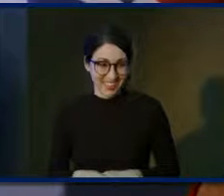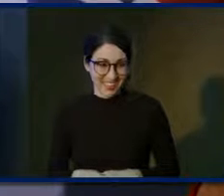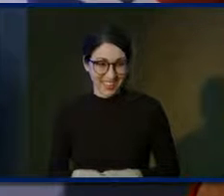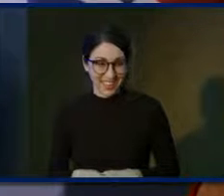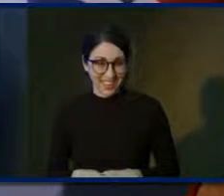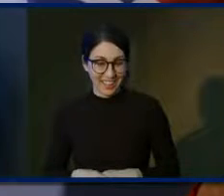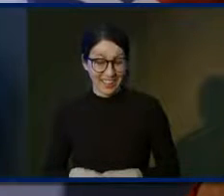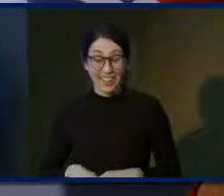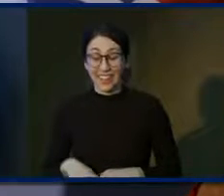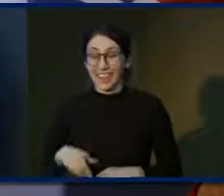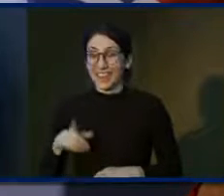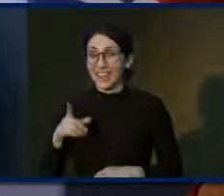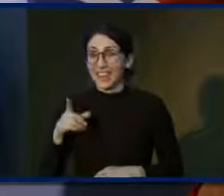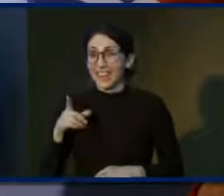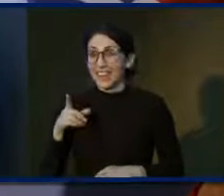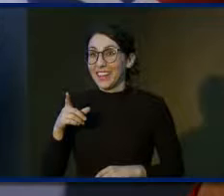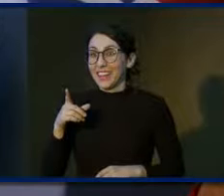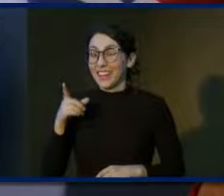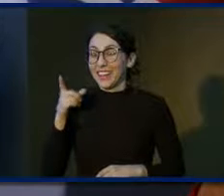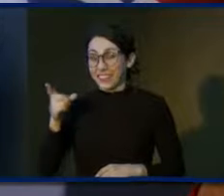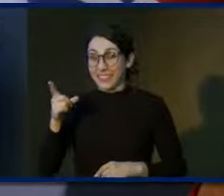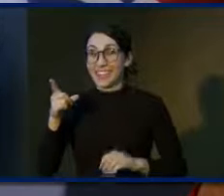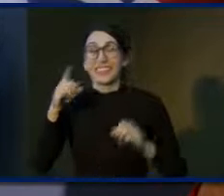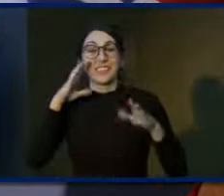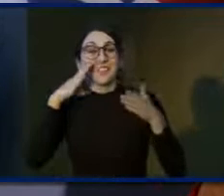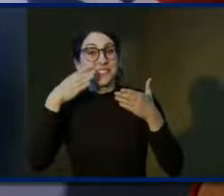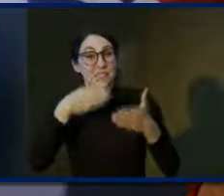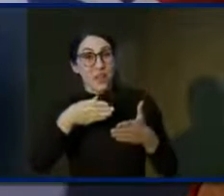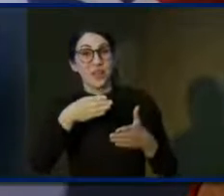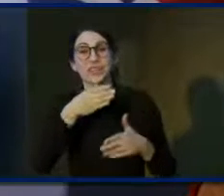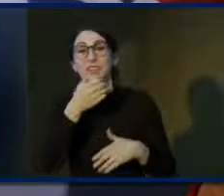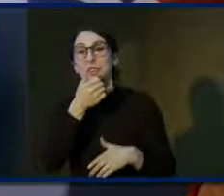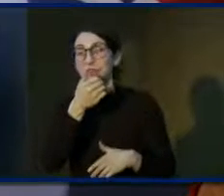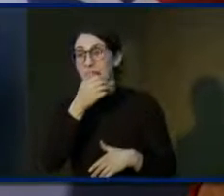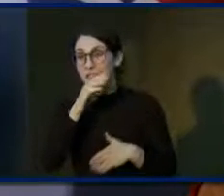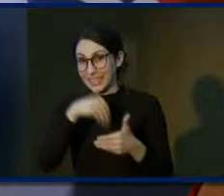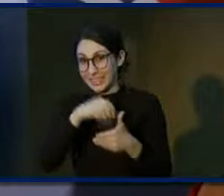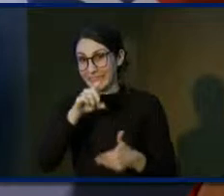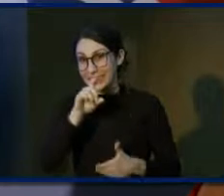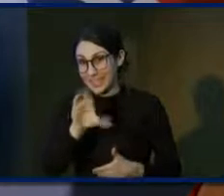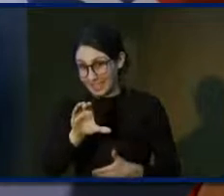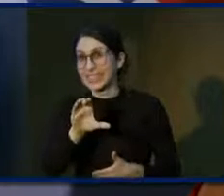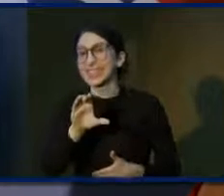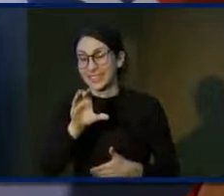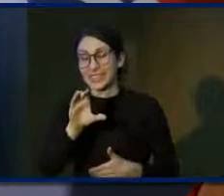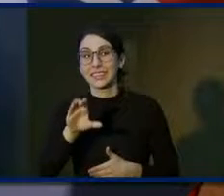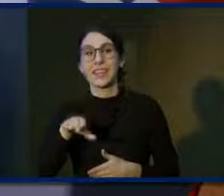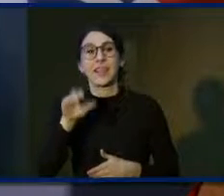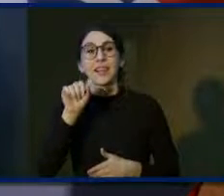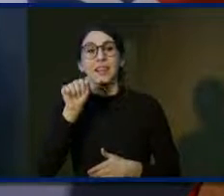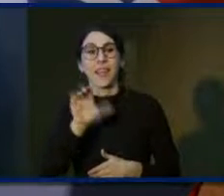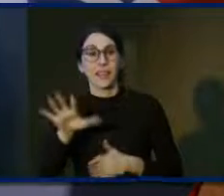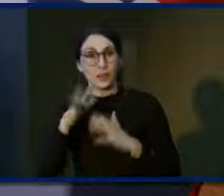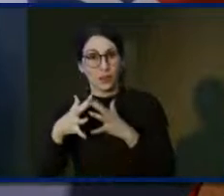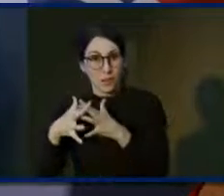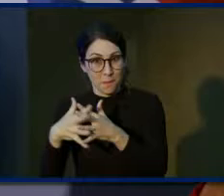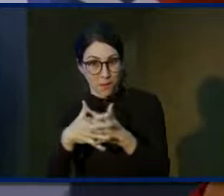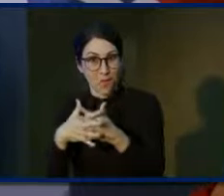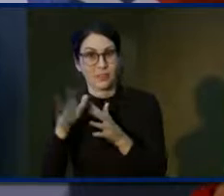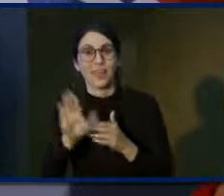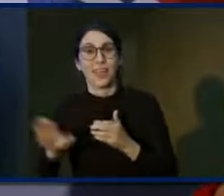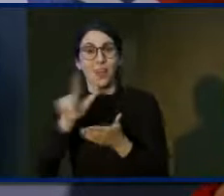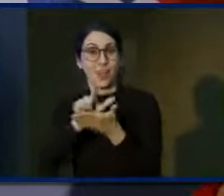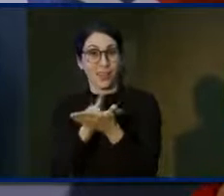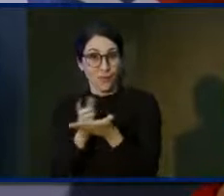direct service legal needs of Asian Pacific Americans in D.C. metropolitan area. He's an experienced attorney. He's spent